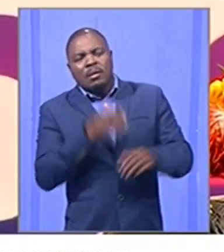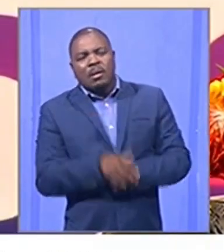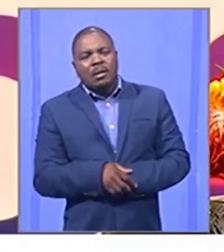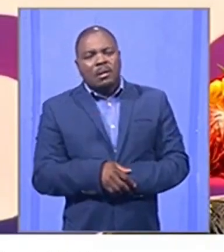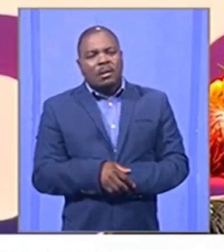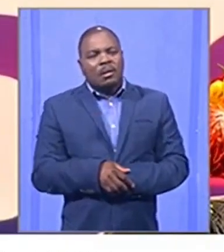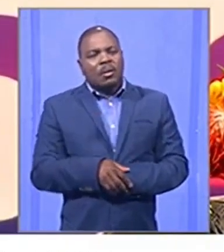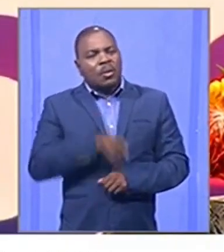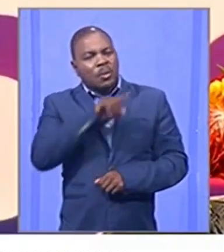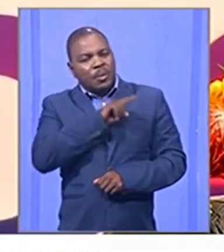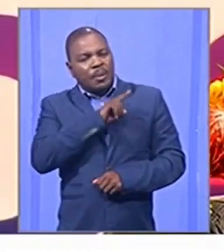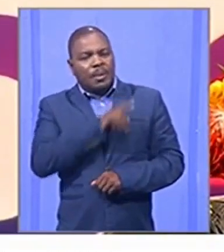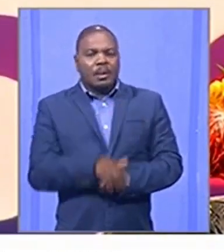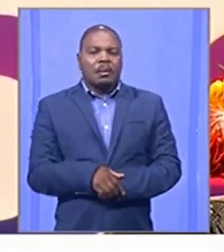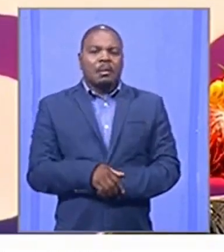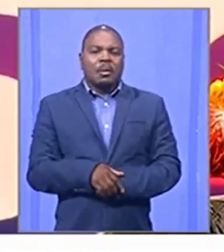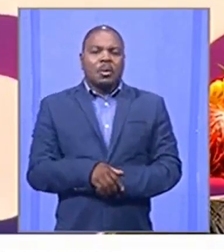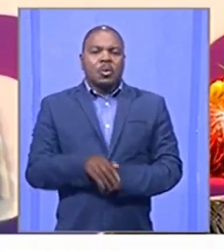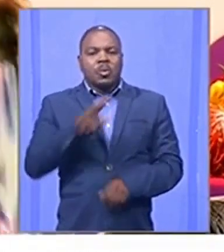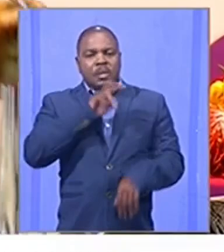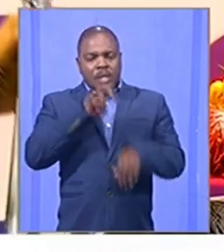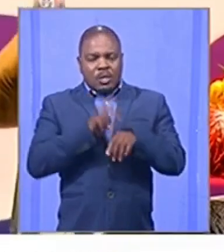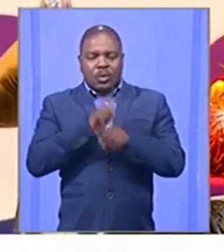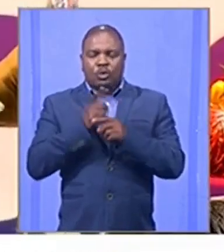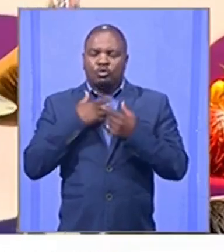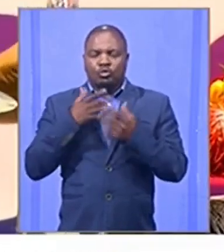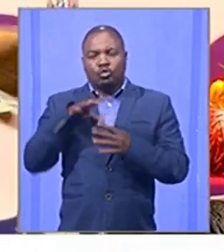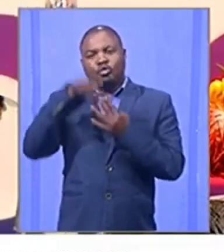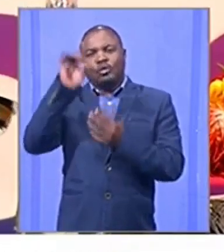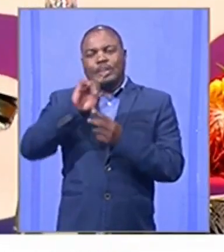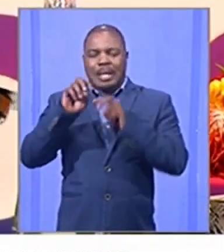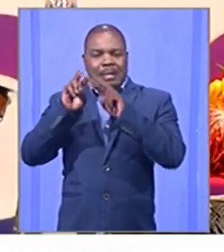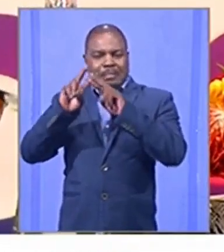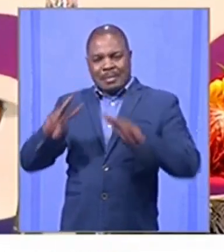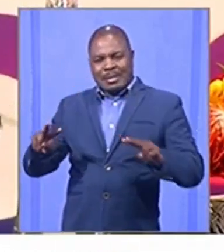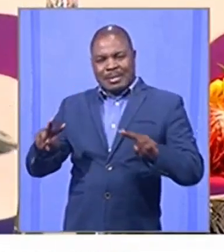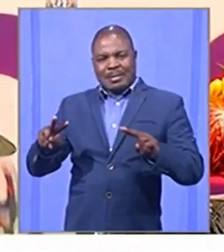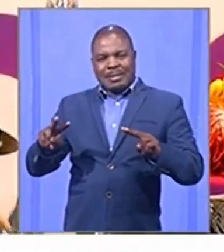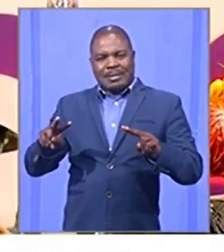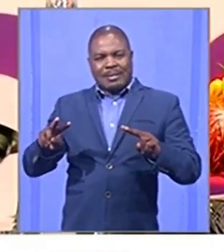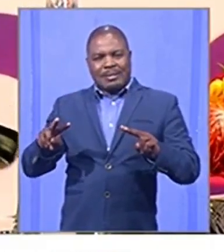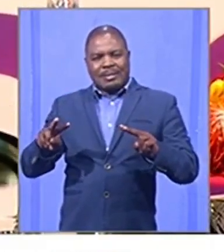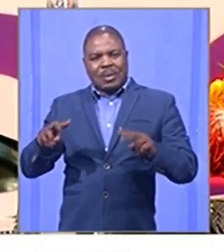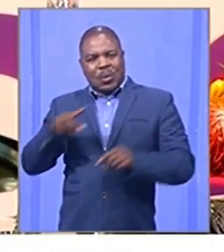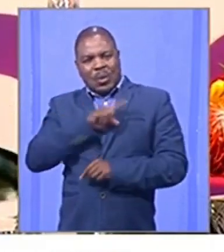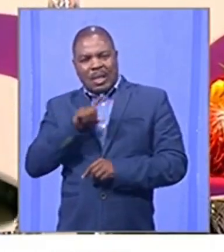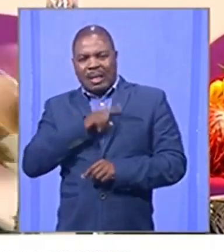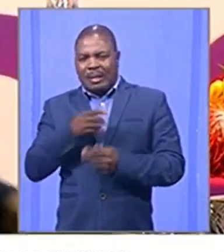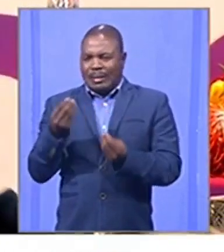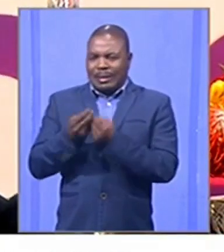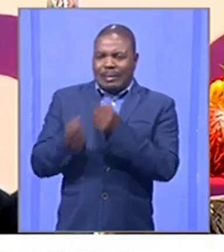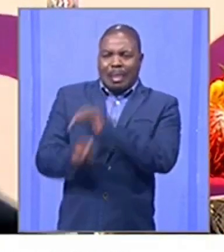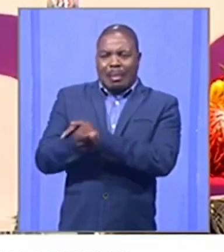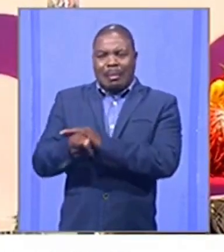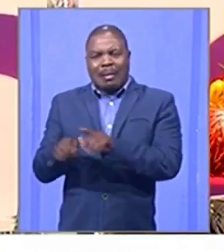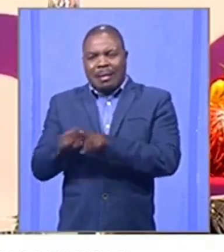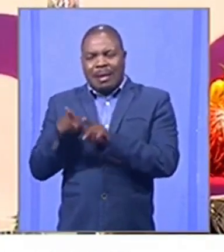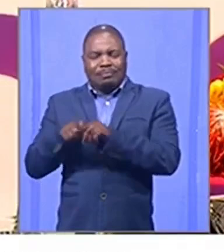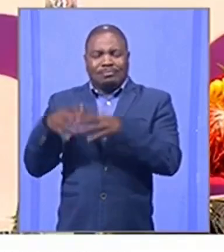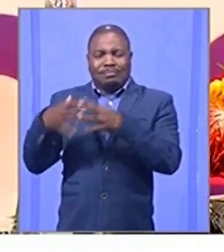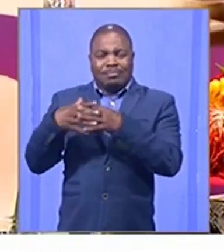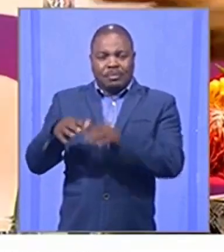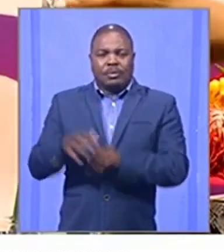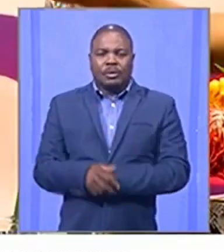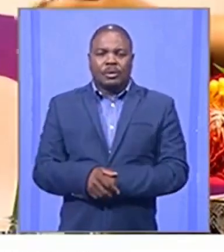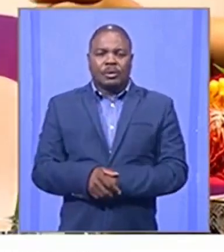We reach a point where we must choose peace over all this type of things that we're talking about.